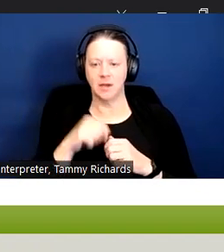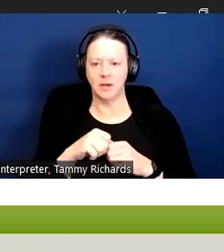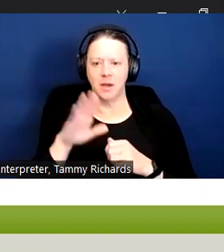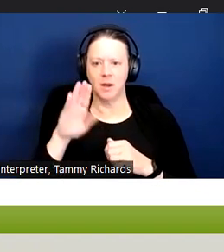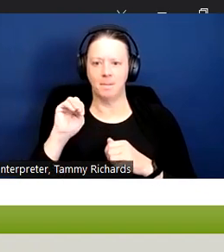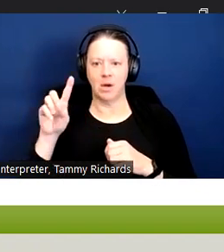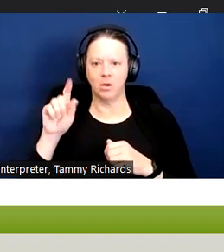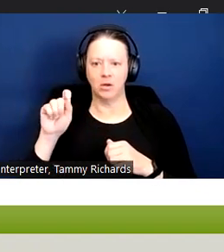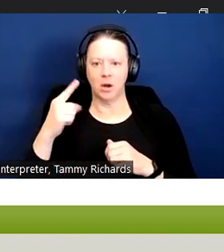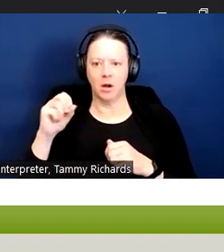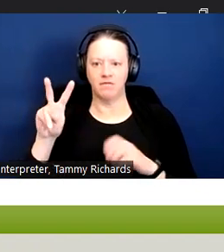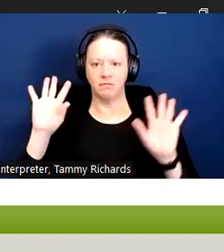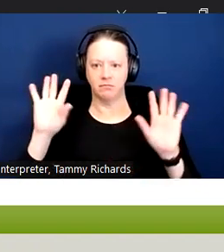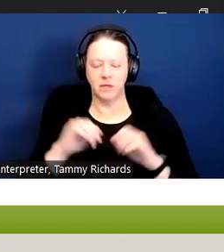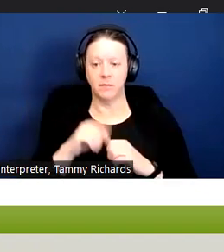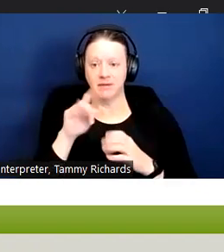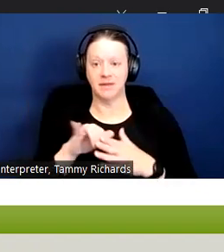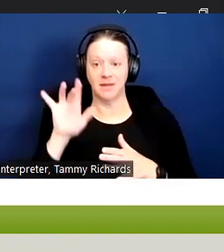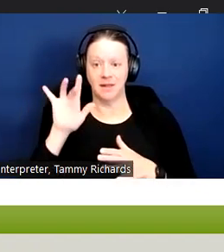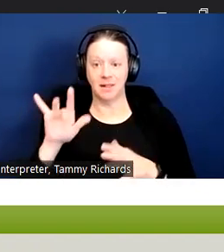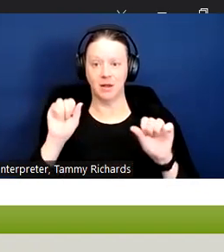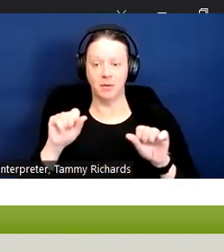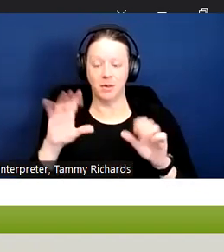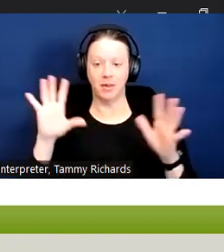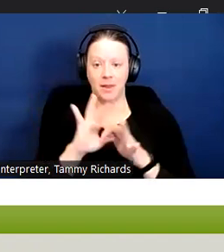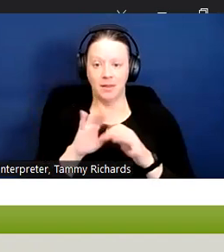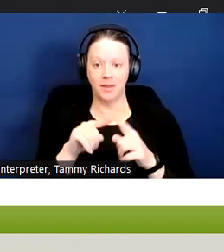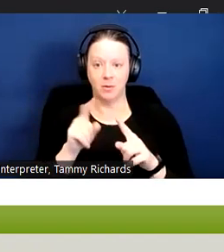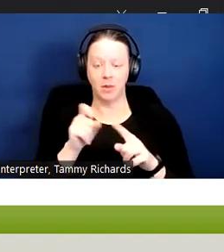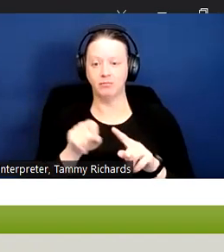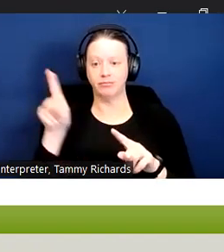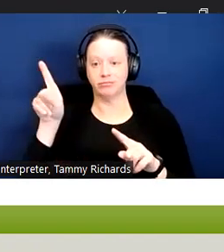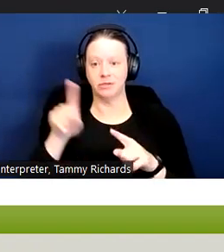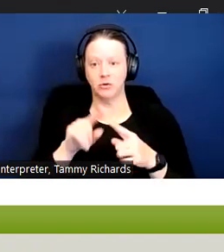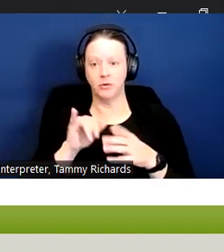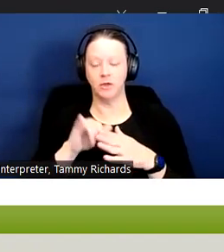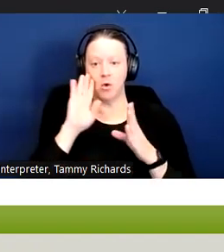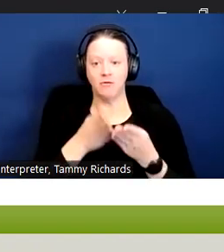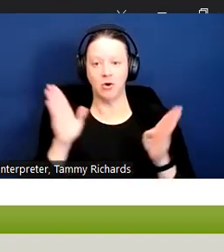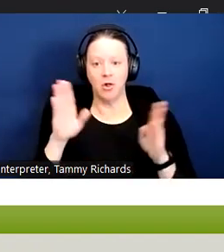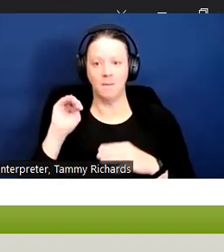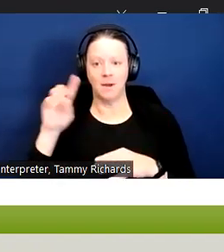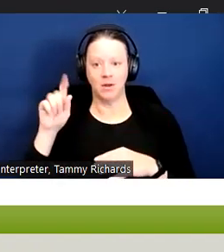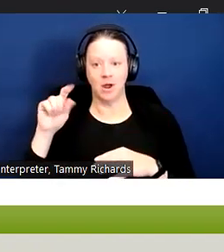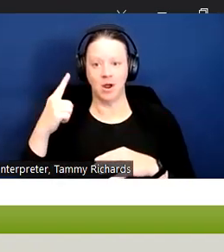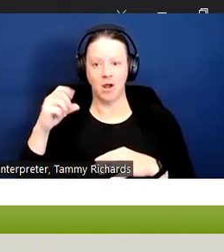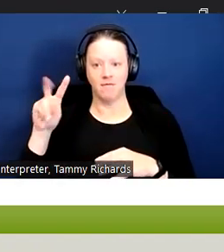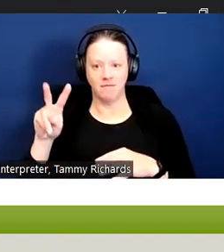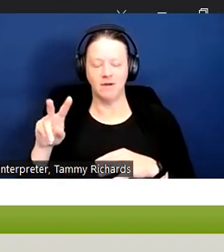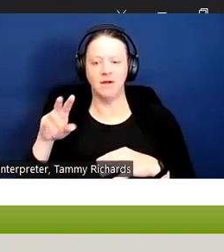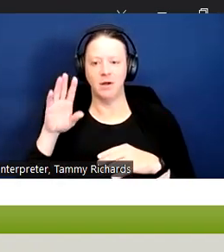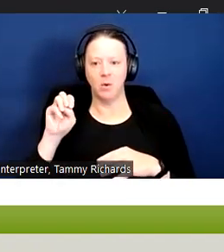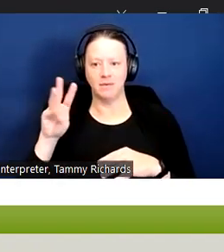maryland.gov because it is a clickable link and it'll take you to the overall maryland.gov website. That is, again,